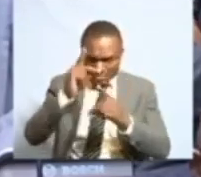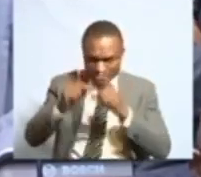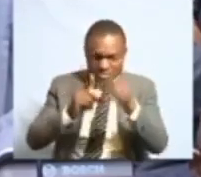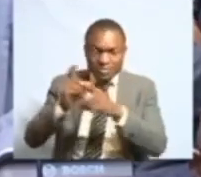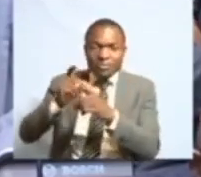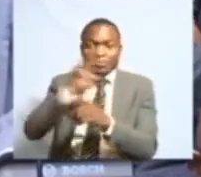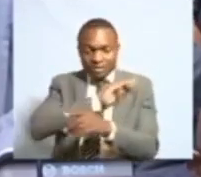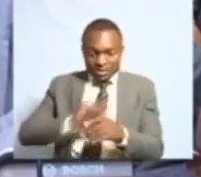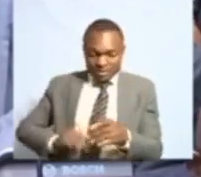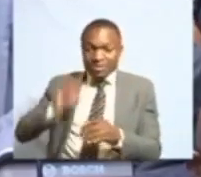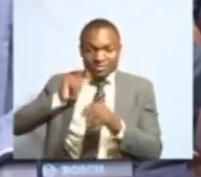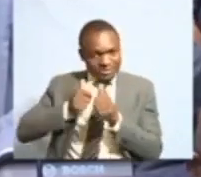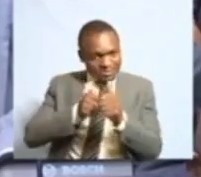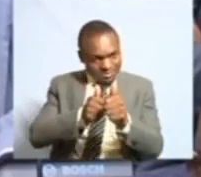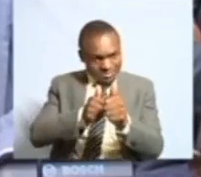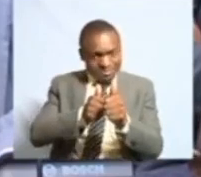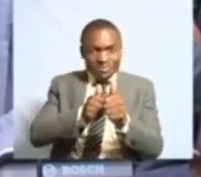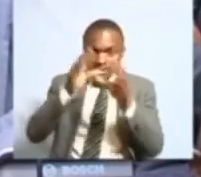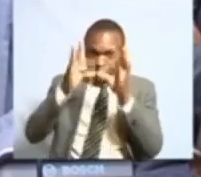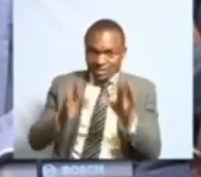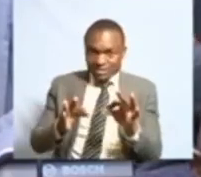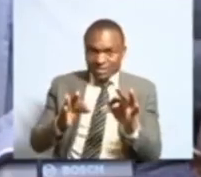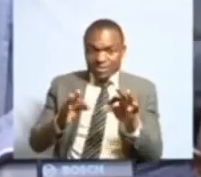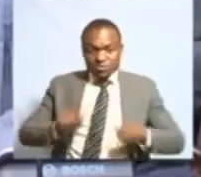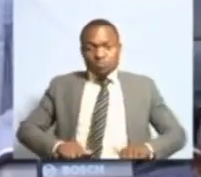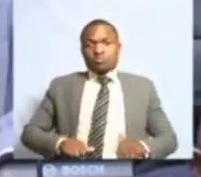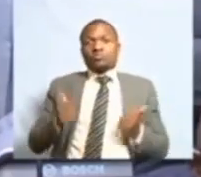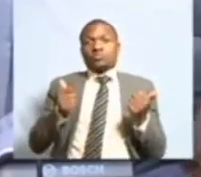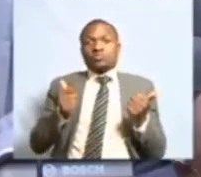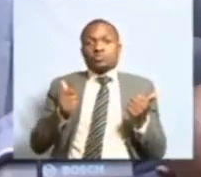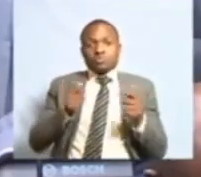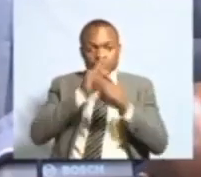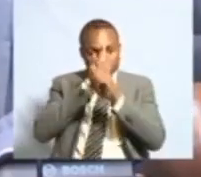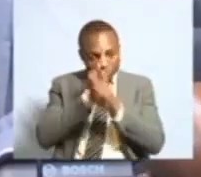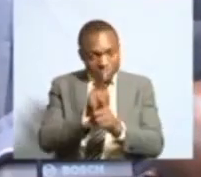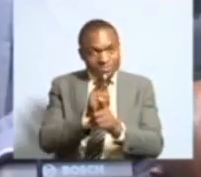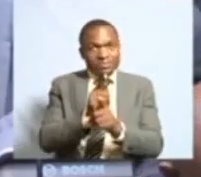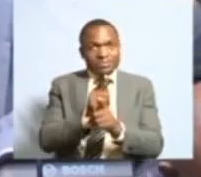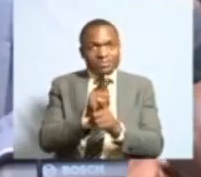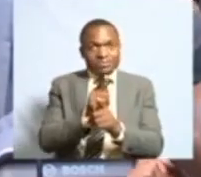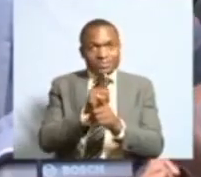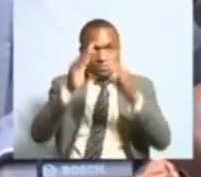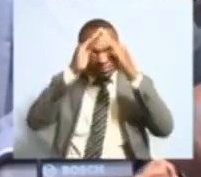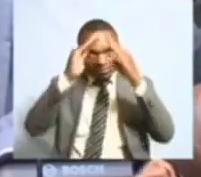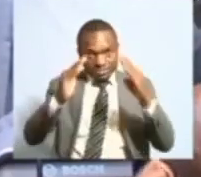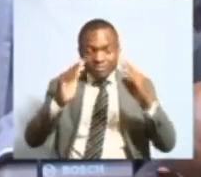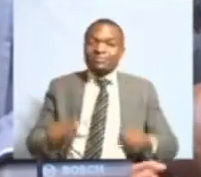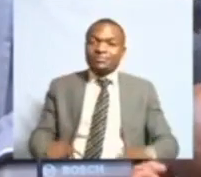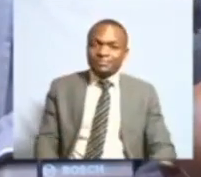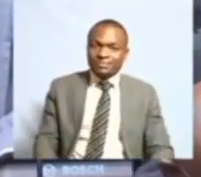member should invoke if they are grieved with the decisions of this august